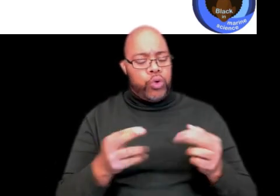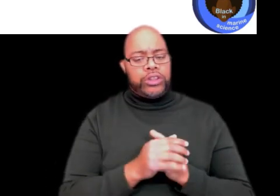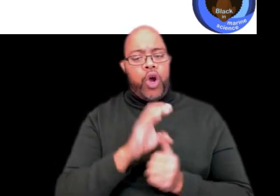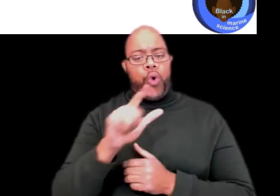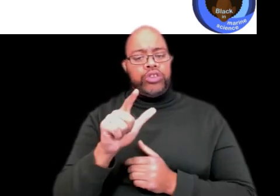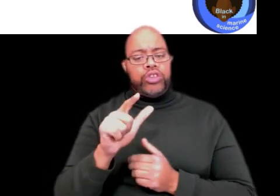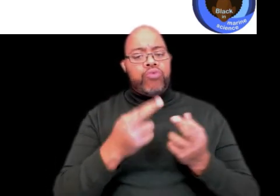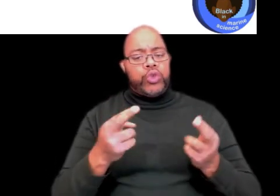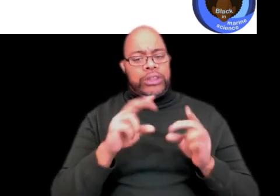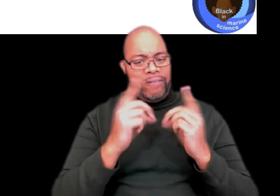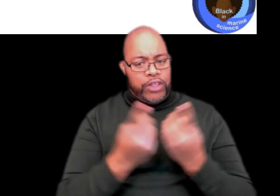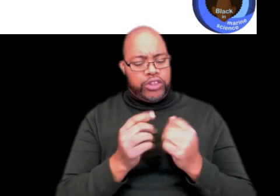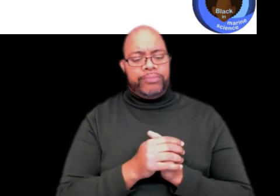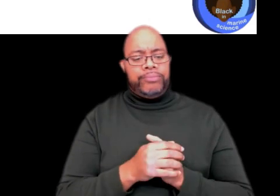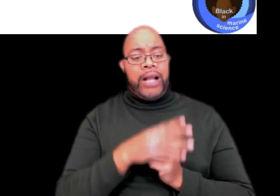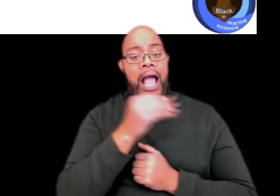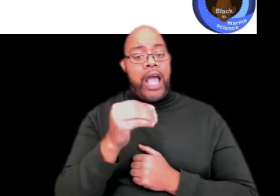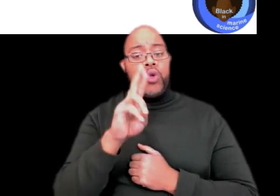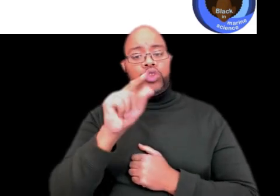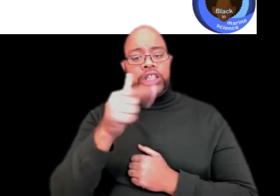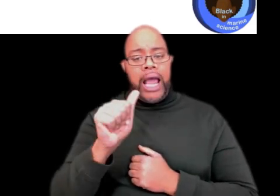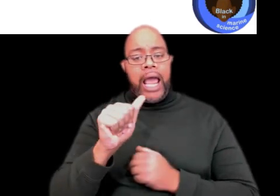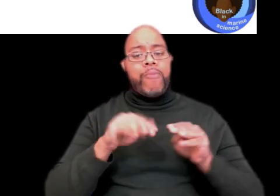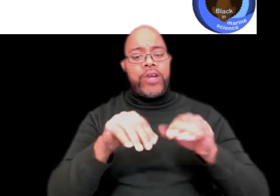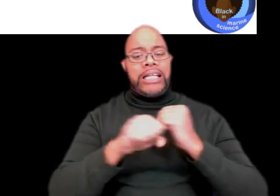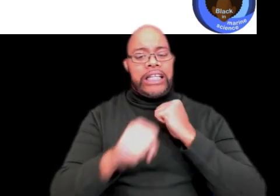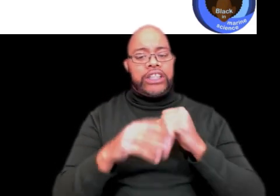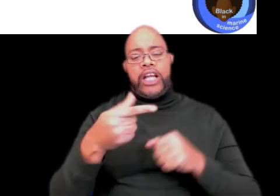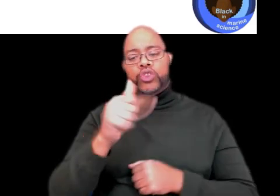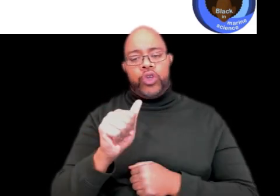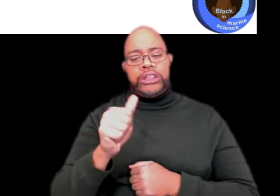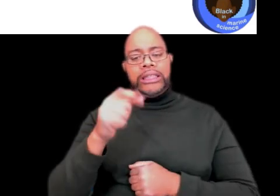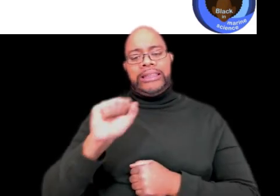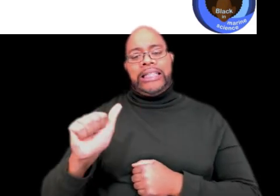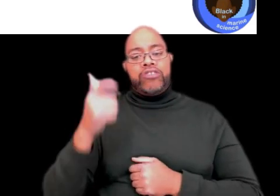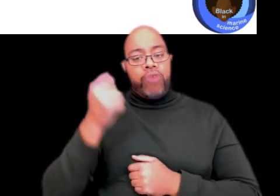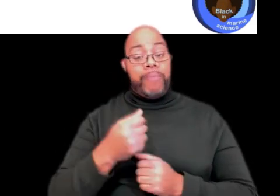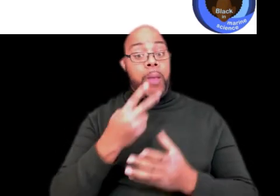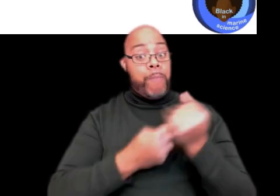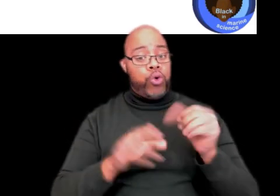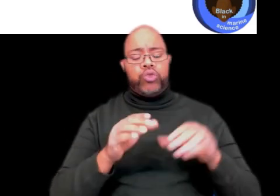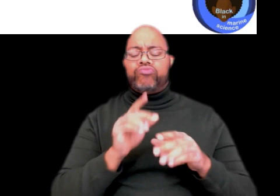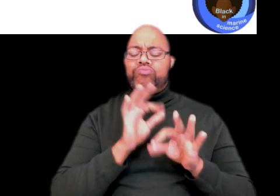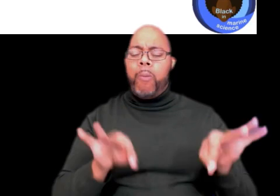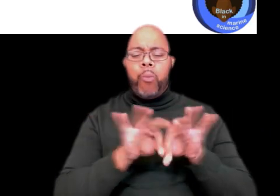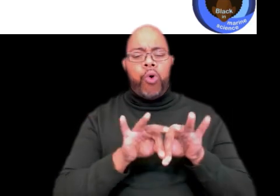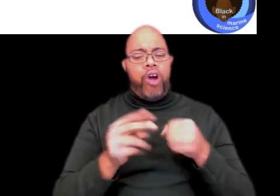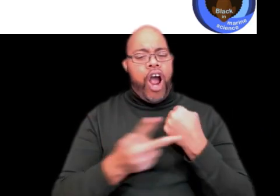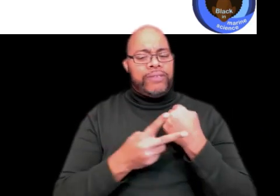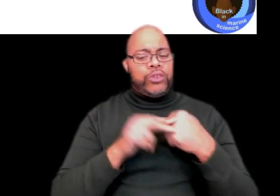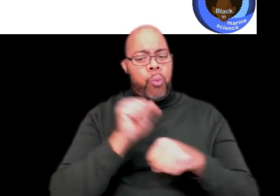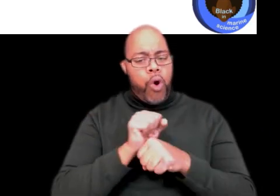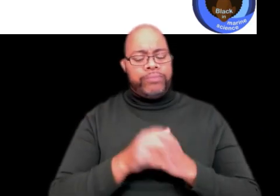Coastal Resource Division, and UGA Marine Extension and Georgia Sea Grant. Both are doing important conservation